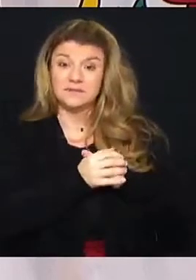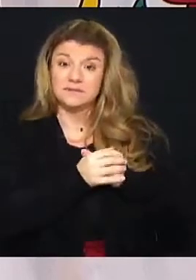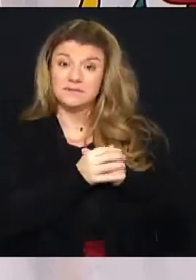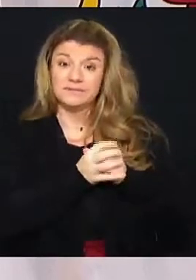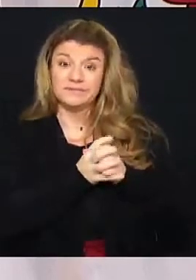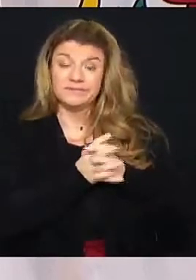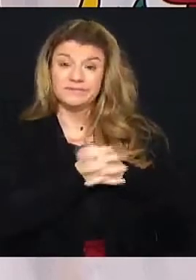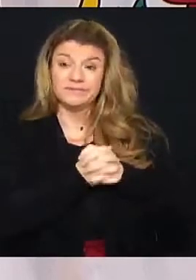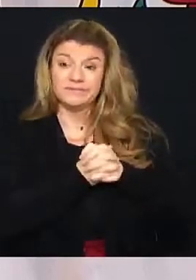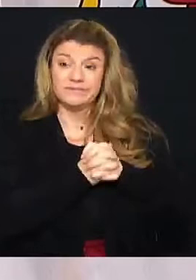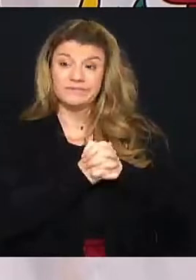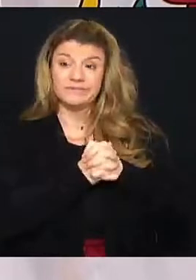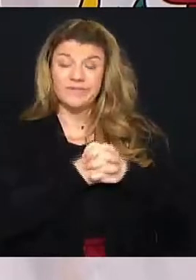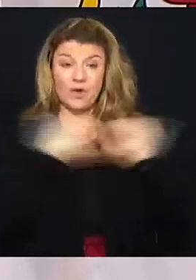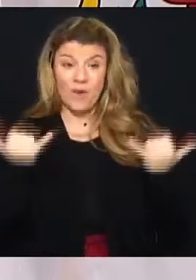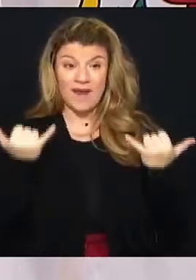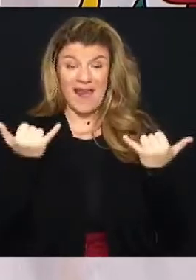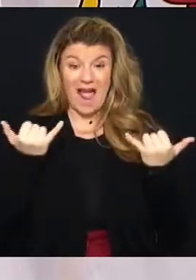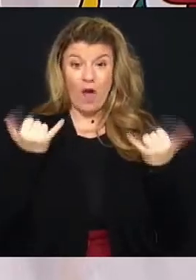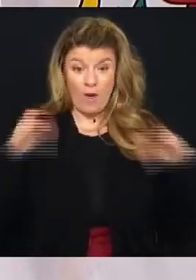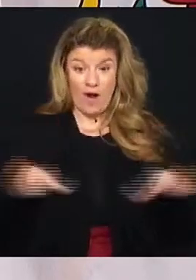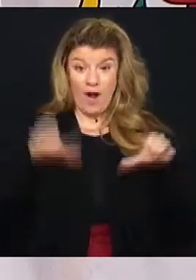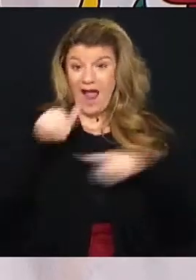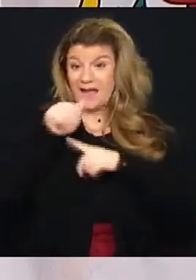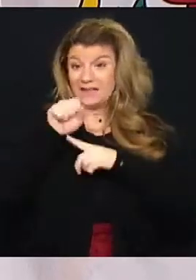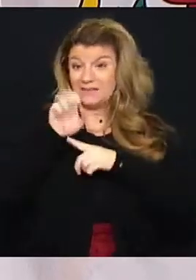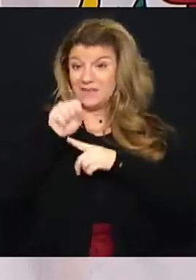In West Virginia, our active cases are